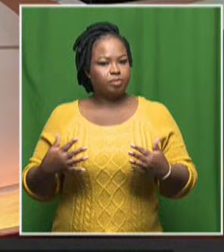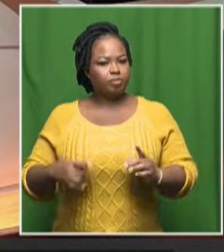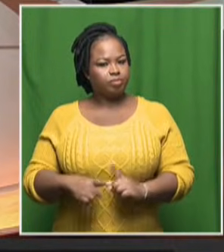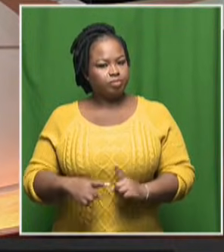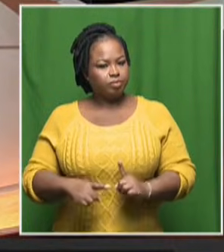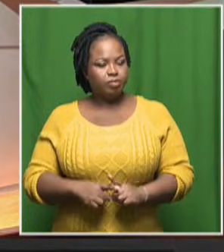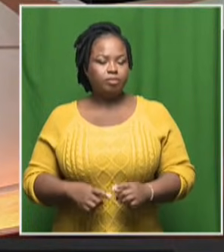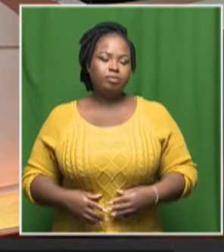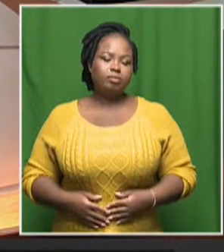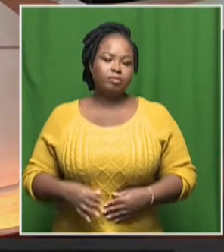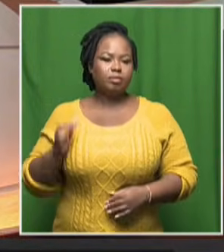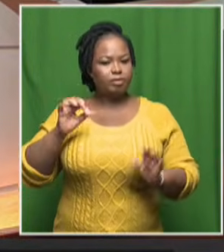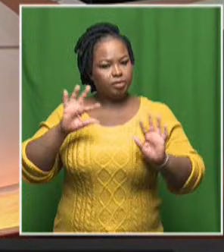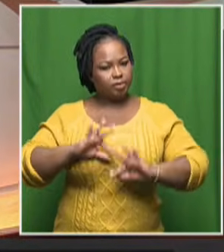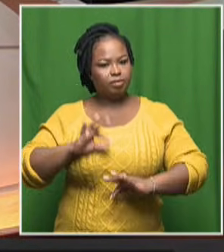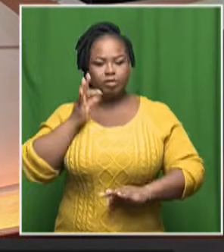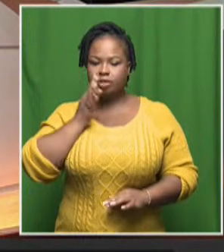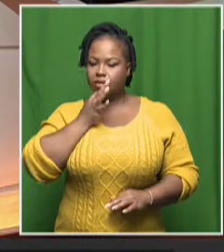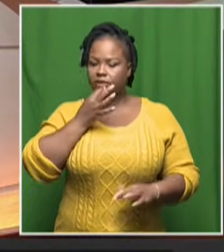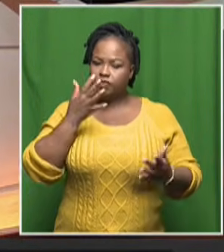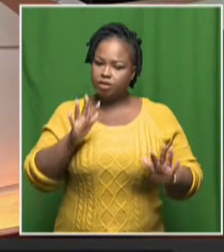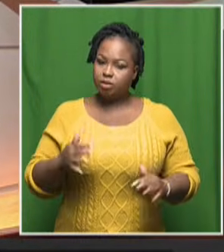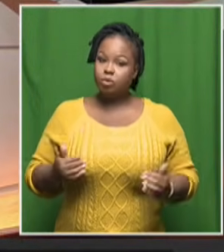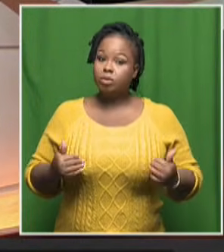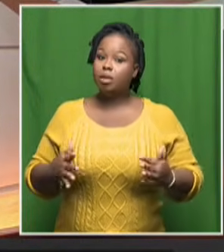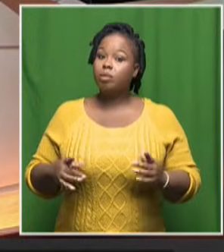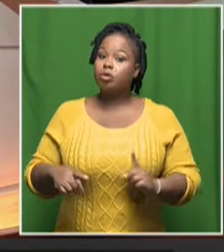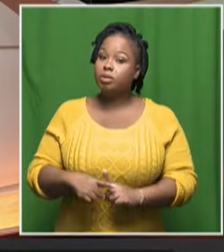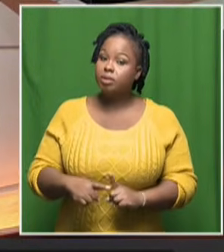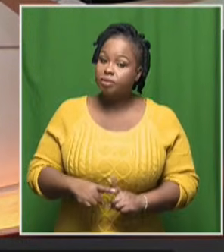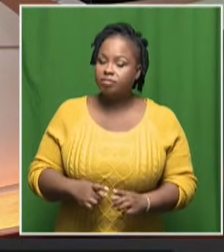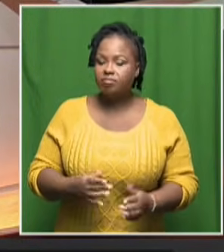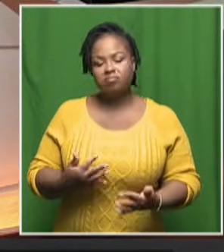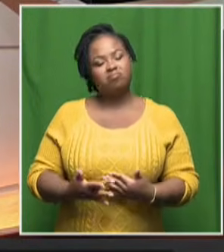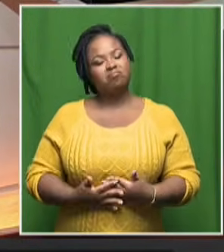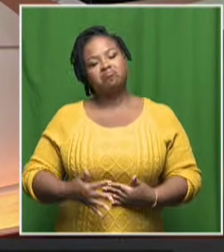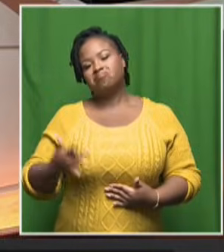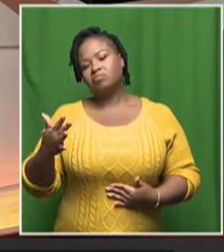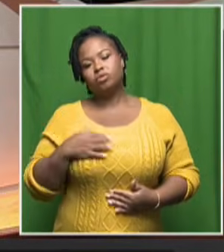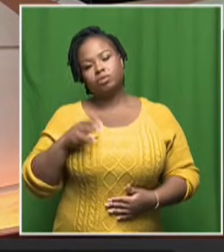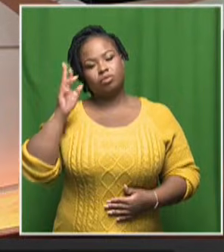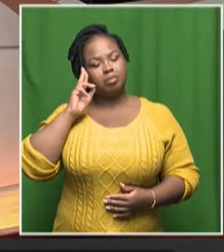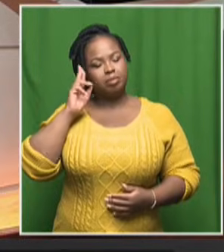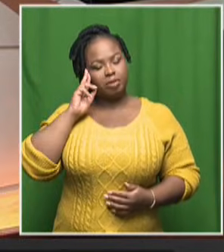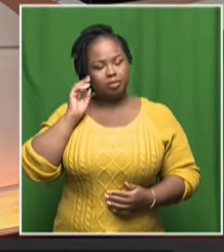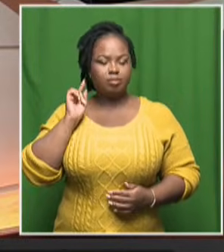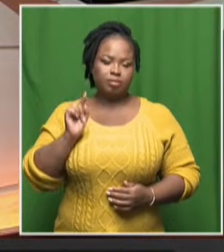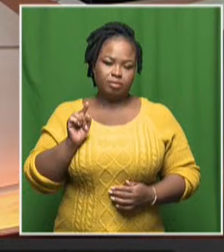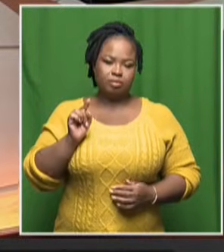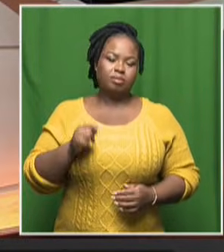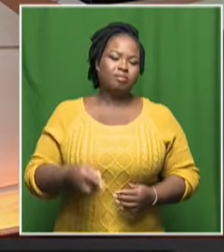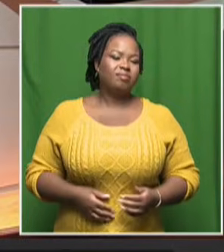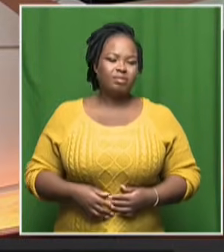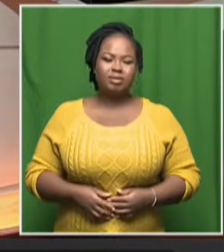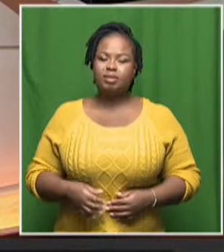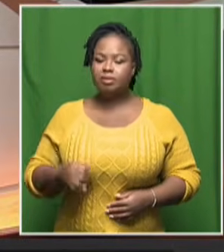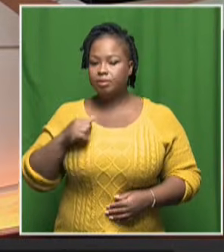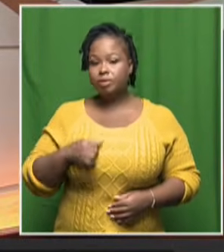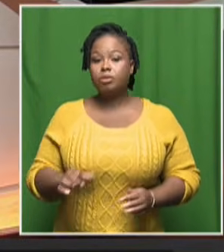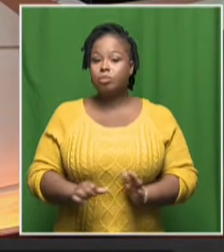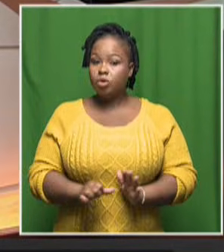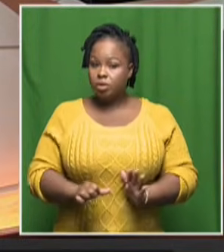positivity, and I said it even last night, you know, when you started positive, whatever happens in the year, you just remember that, hey, it does matter how you